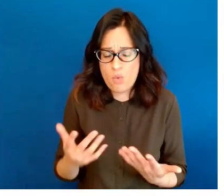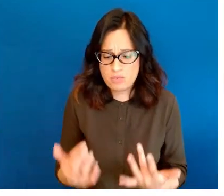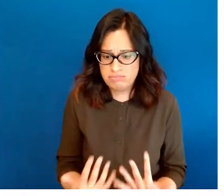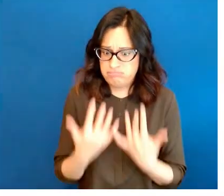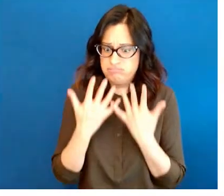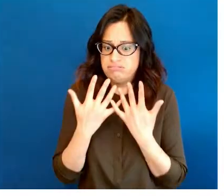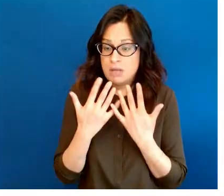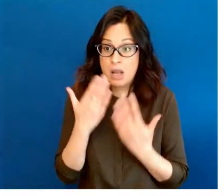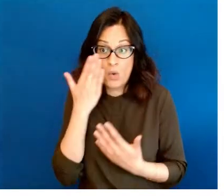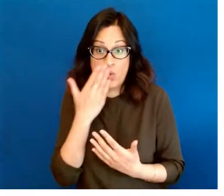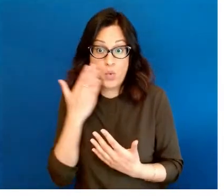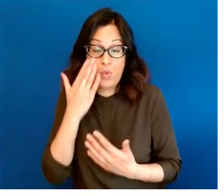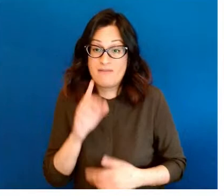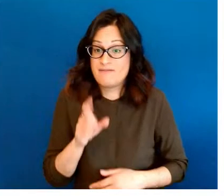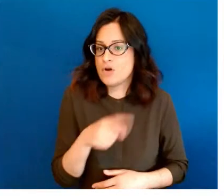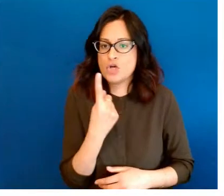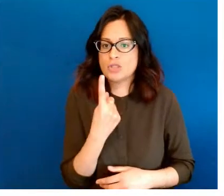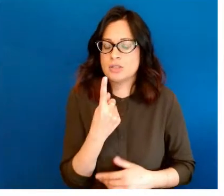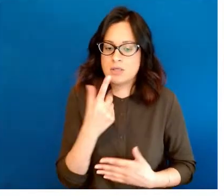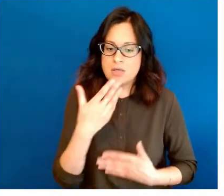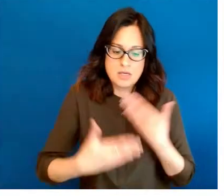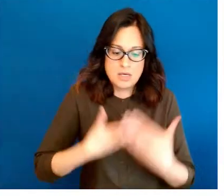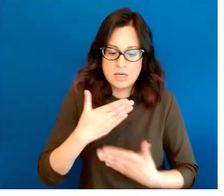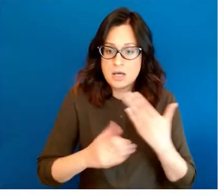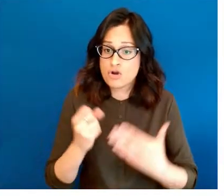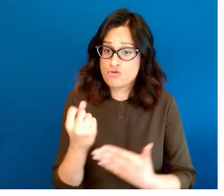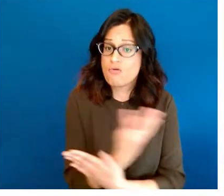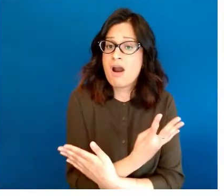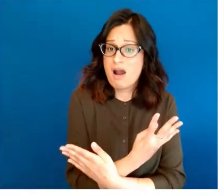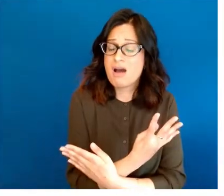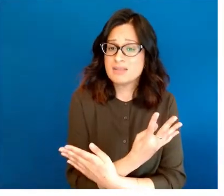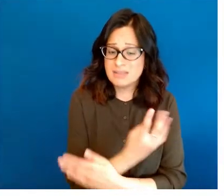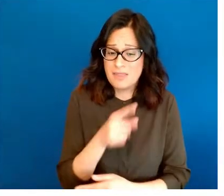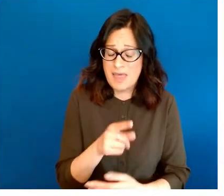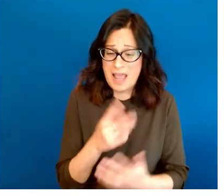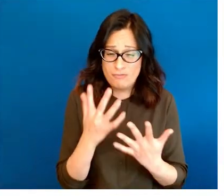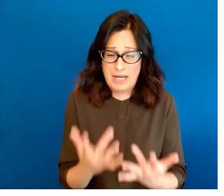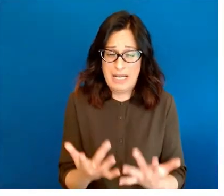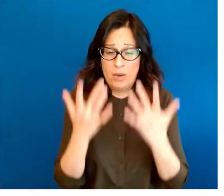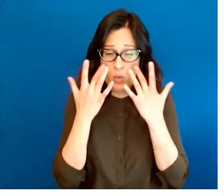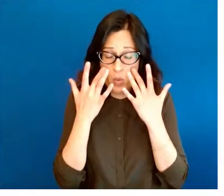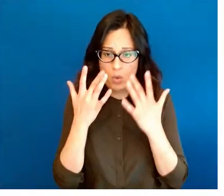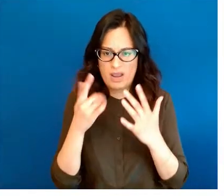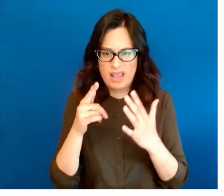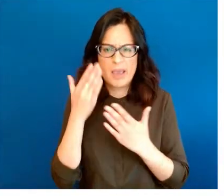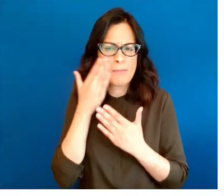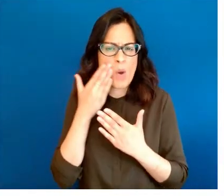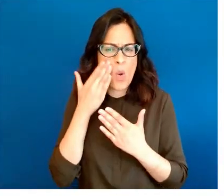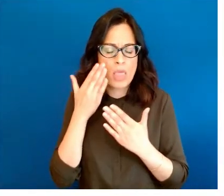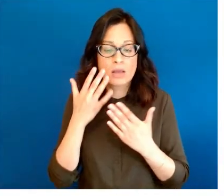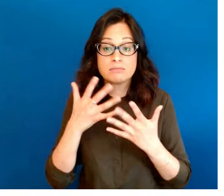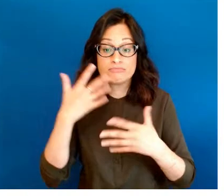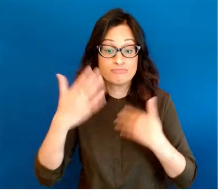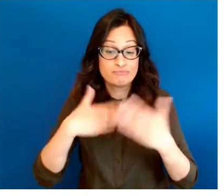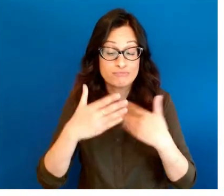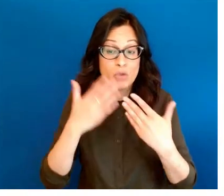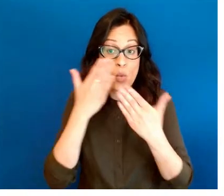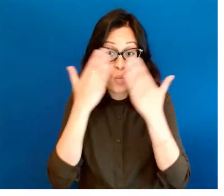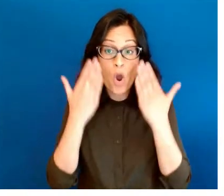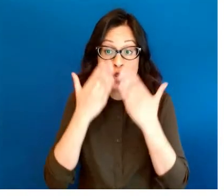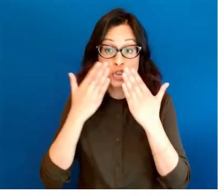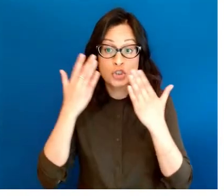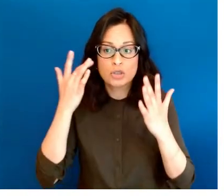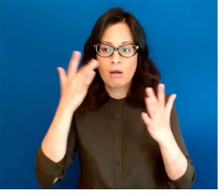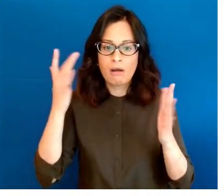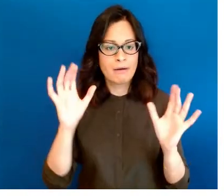emollient first. The grass allergen really sticks to the emollient, and if you then wash that off, you've less contact with